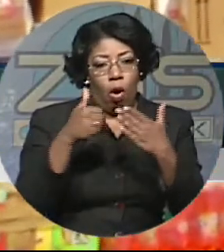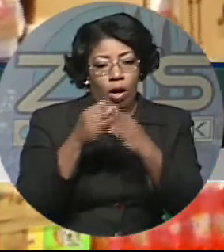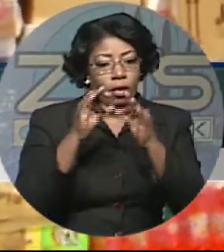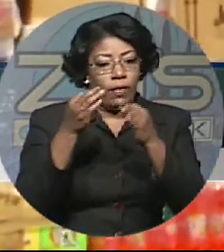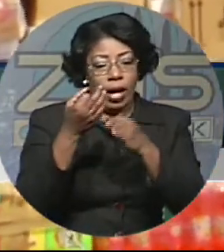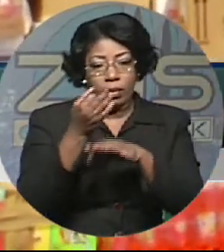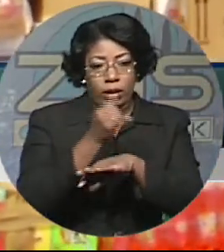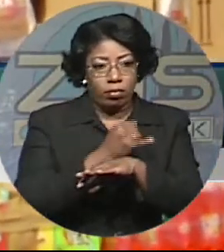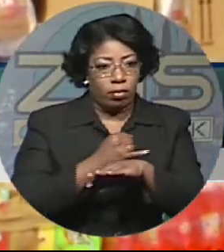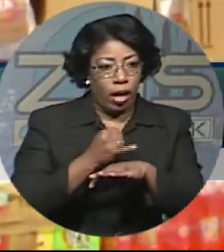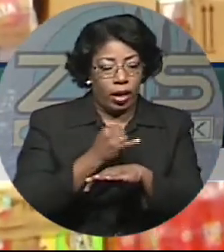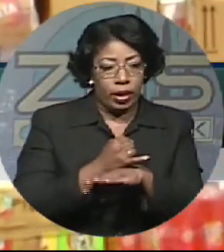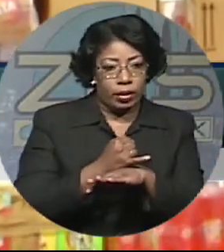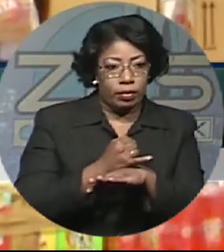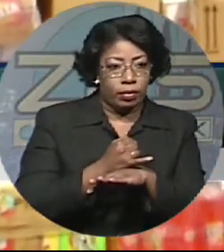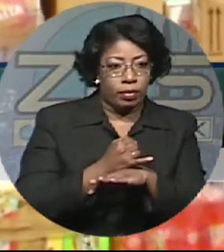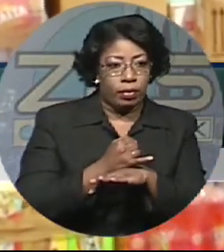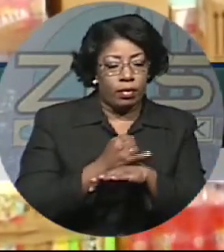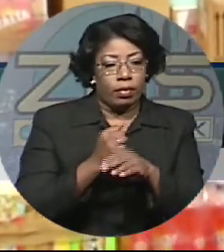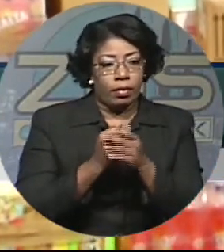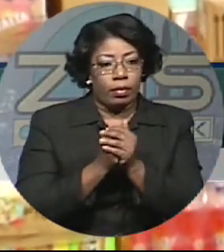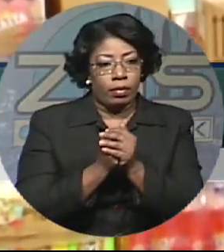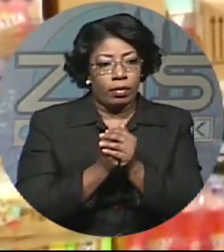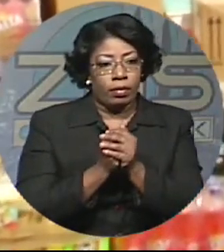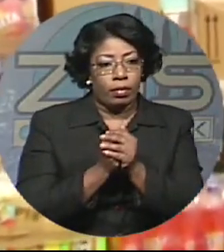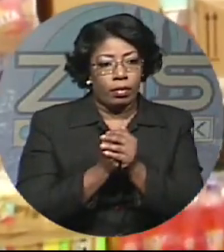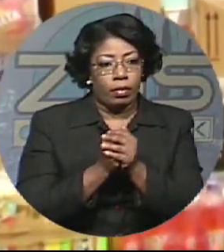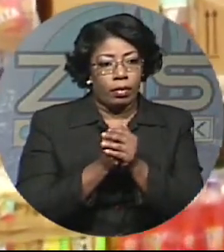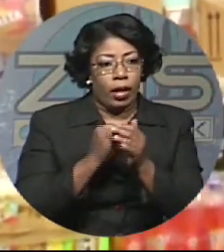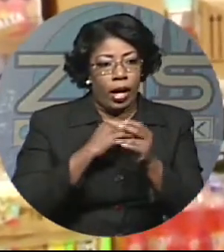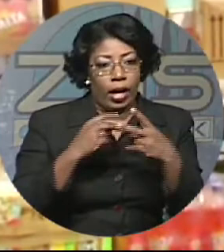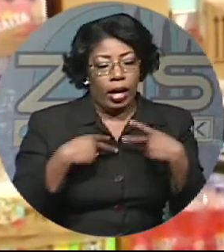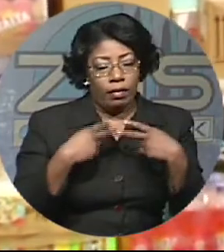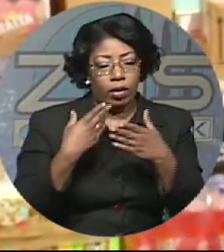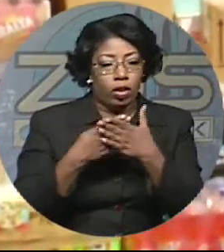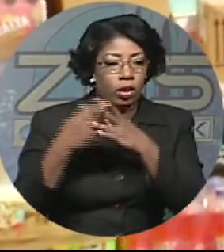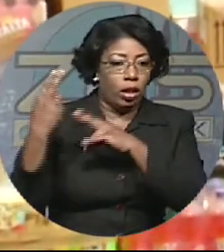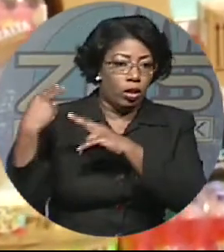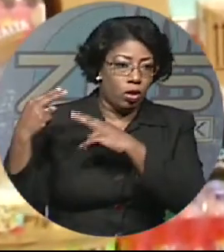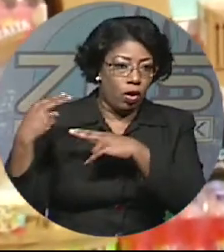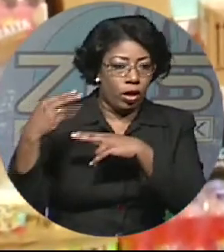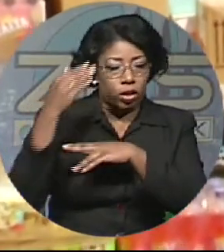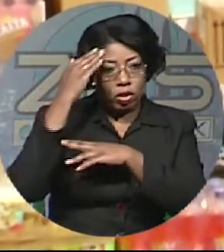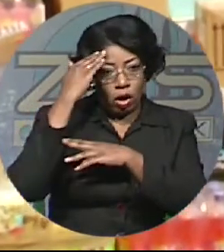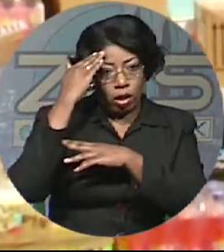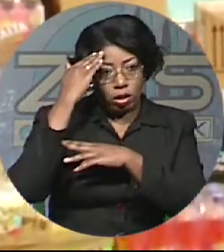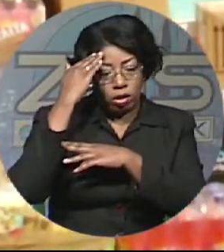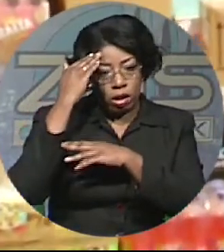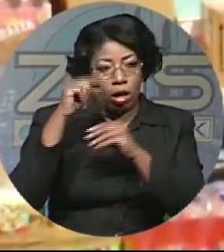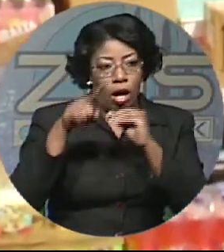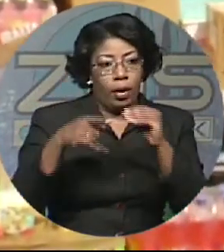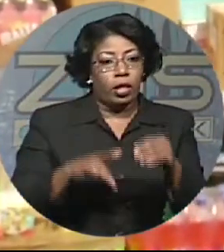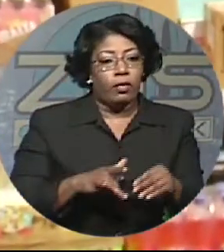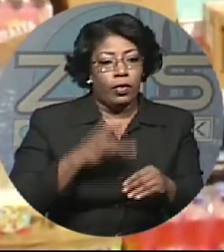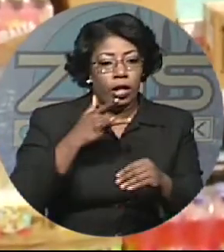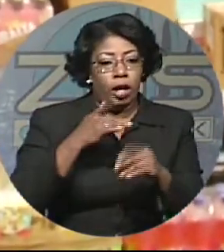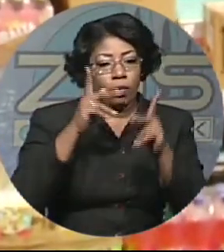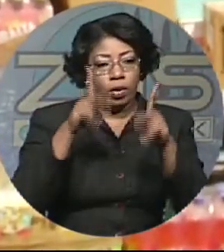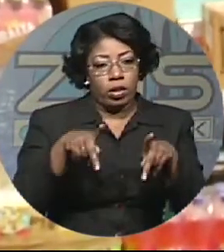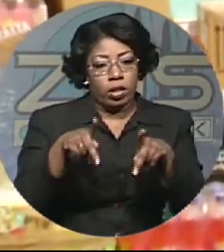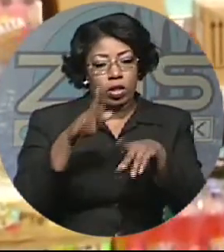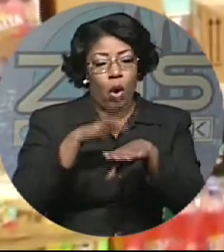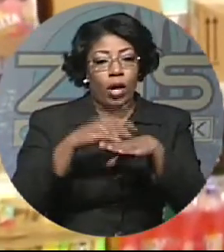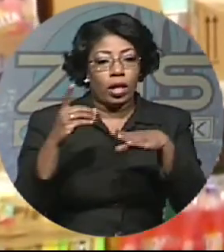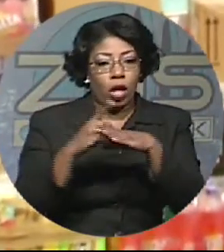on a mailboat one time ago. So I have very historical knowledge about the feeling of people sitting on the